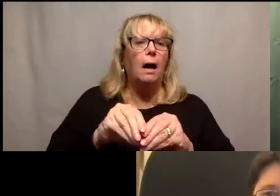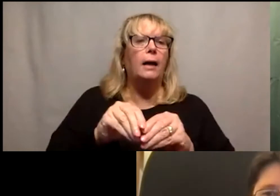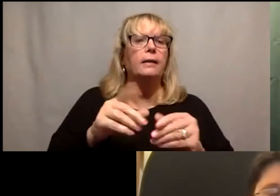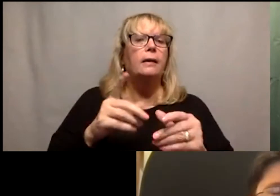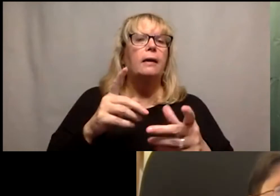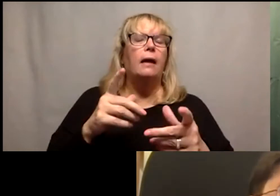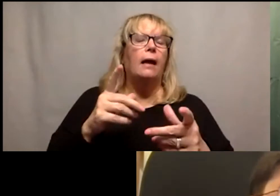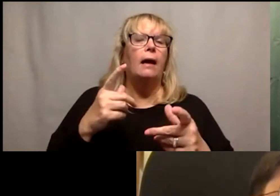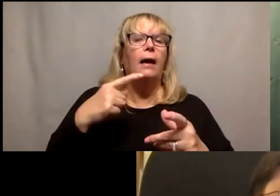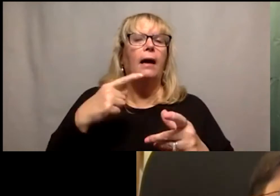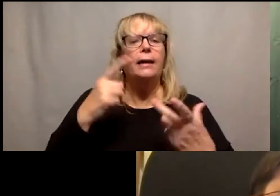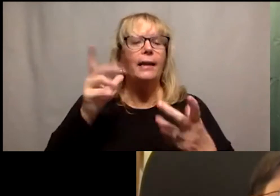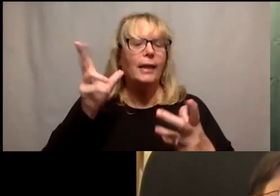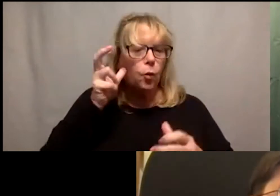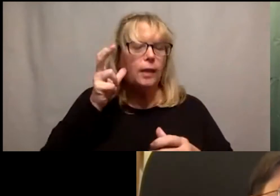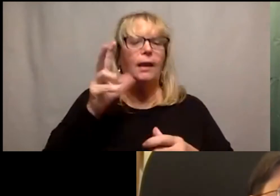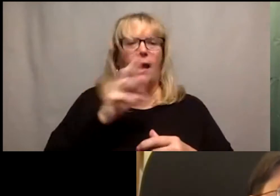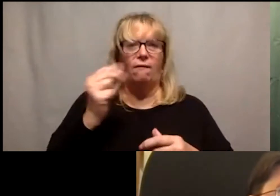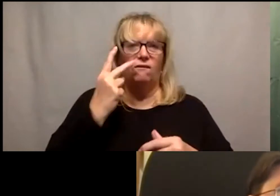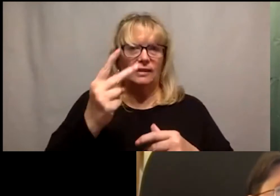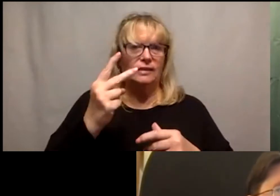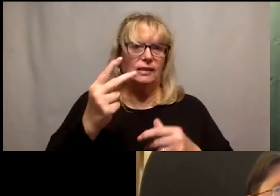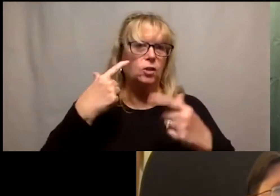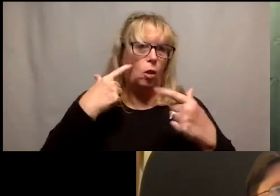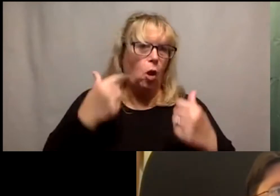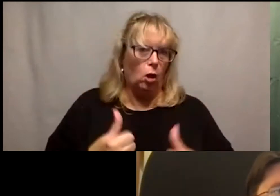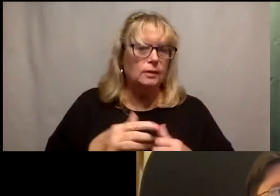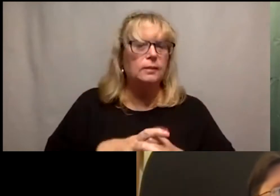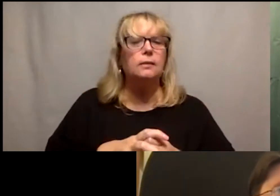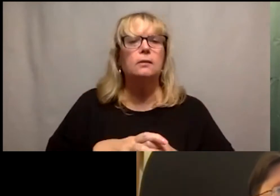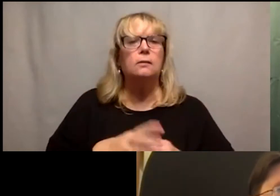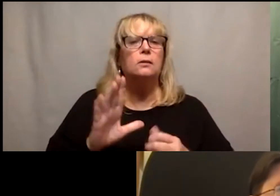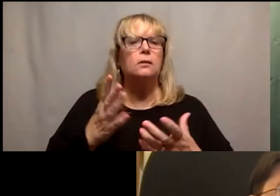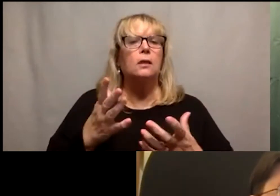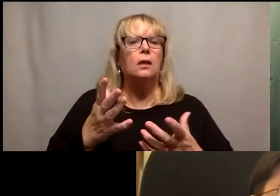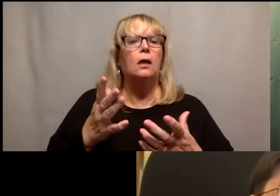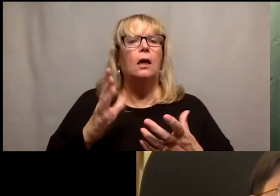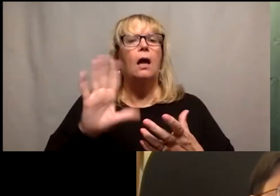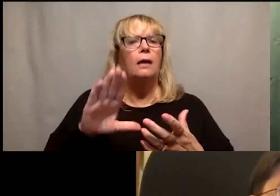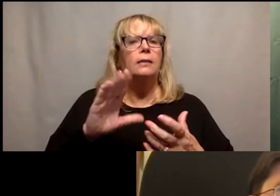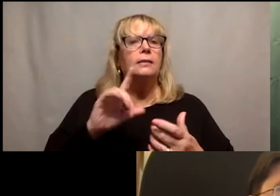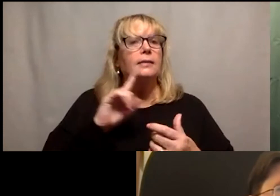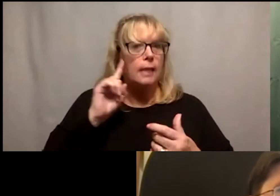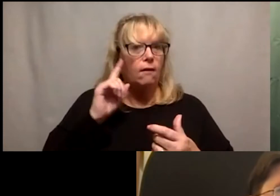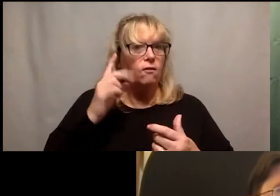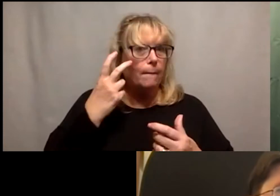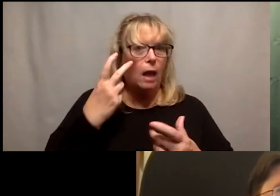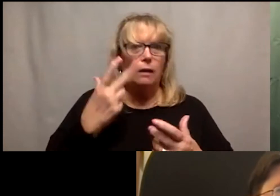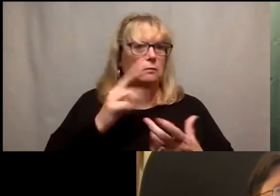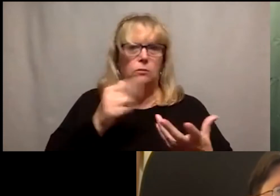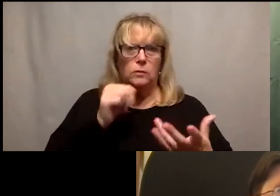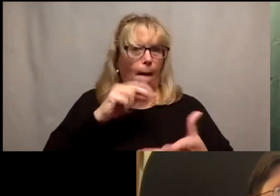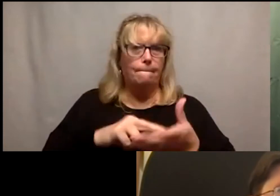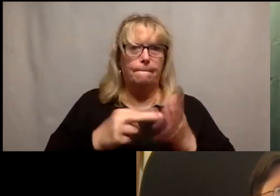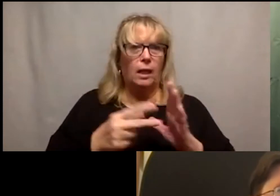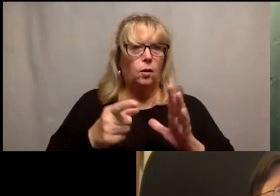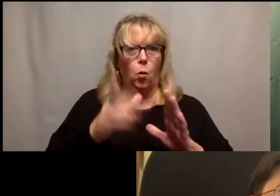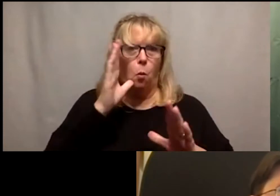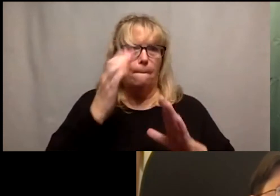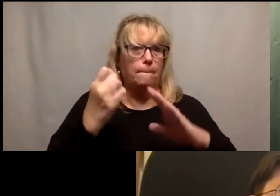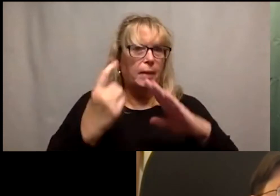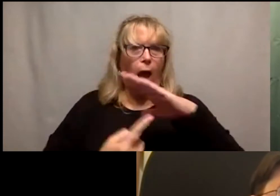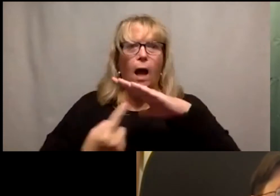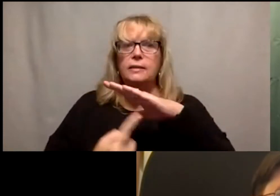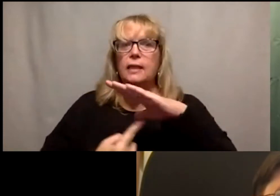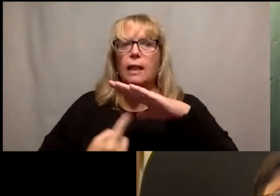term. Being deafblind is not a lifetime sentence of being isolated, not being